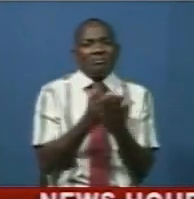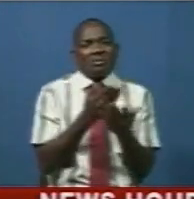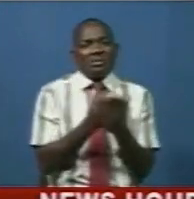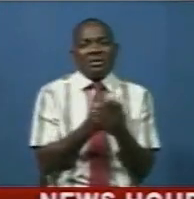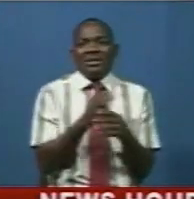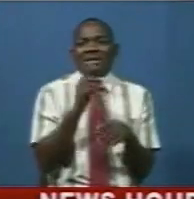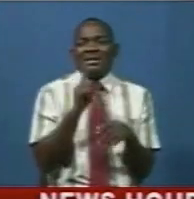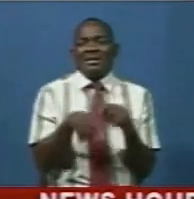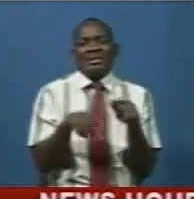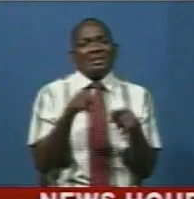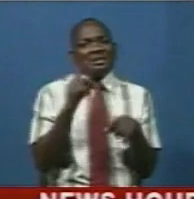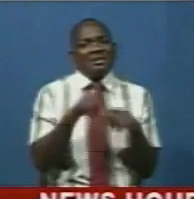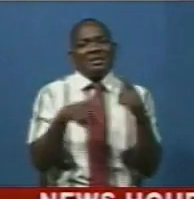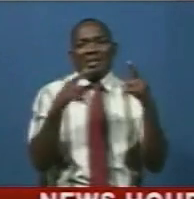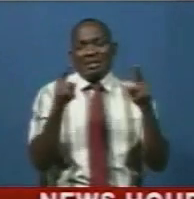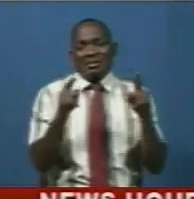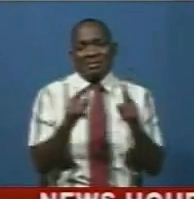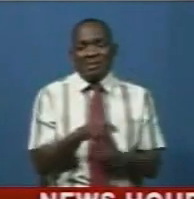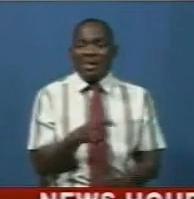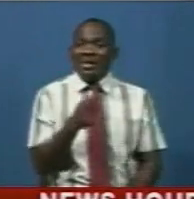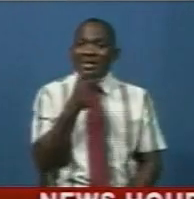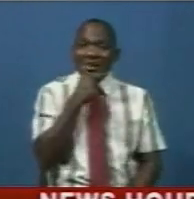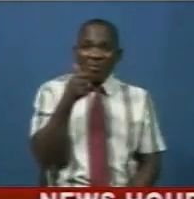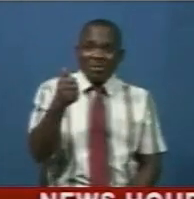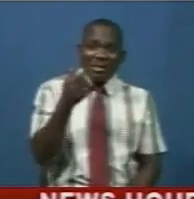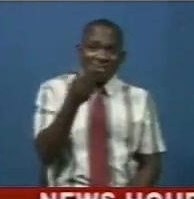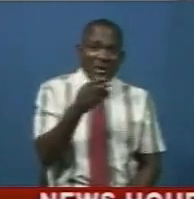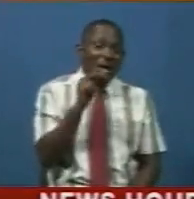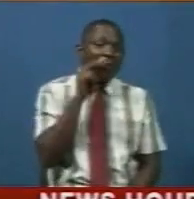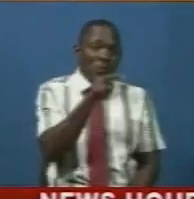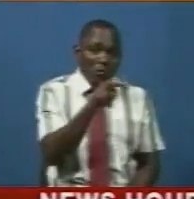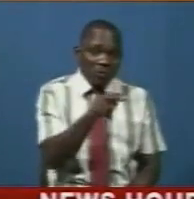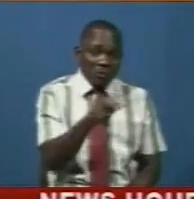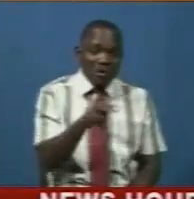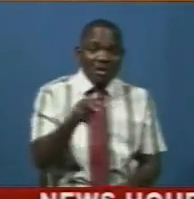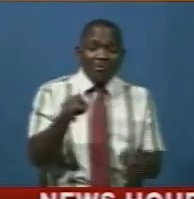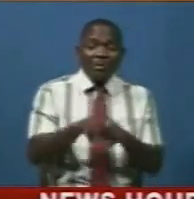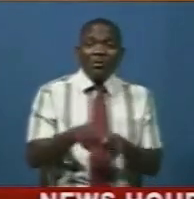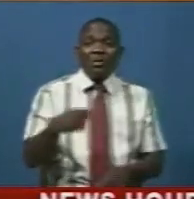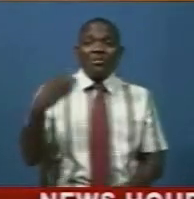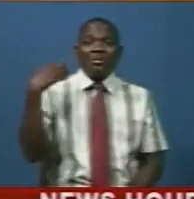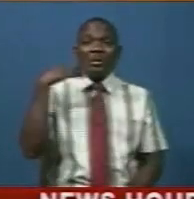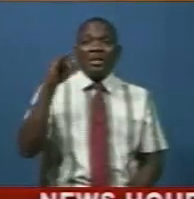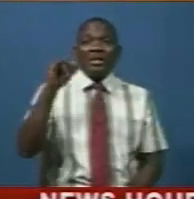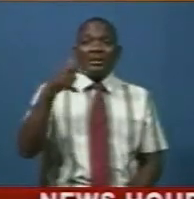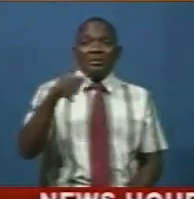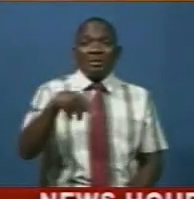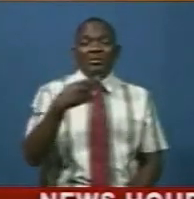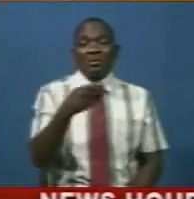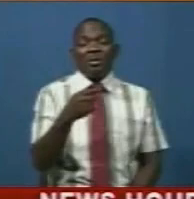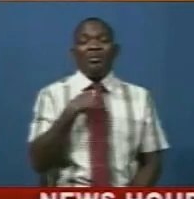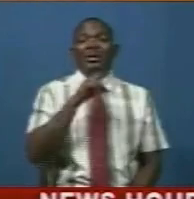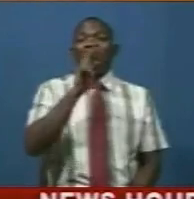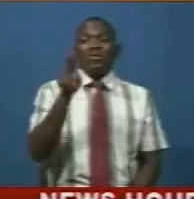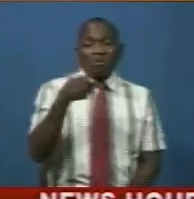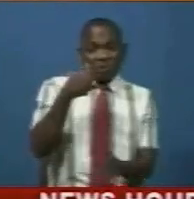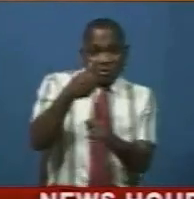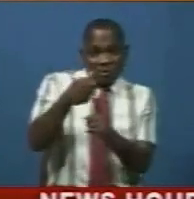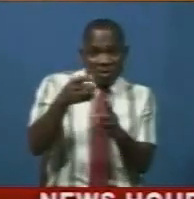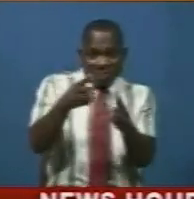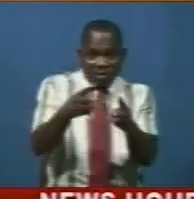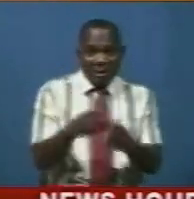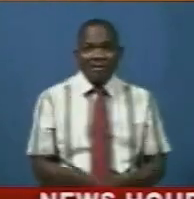blind side of Nana Akufo-Addo and his IGP. I am using your own